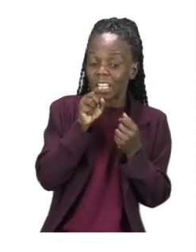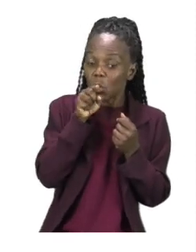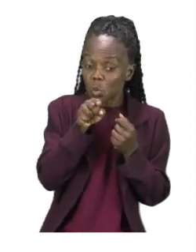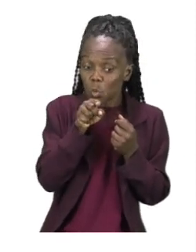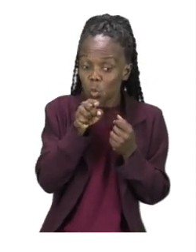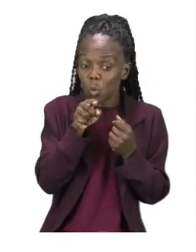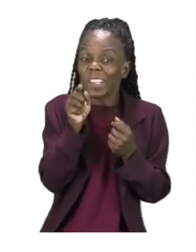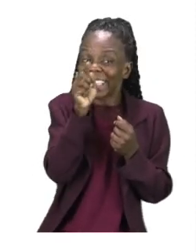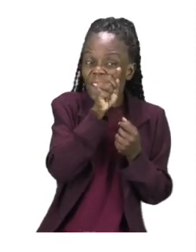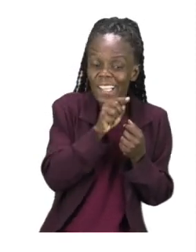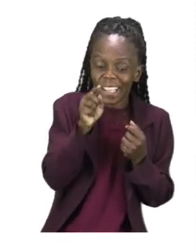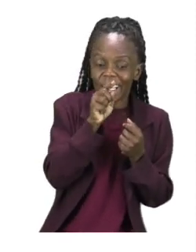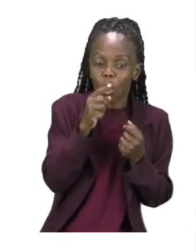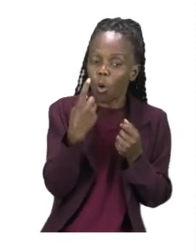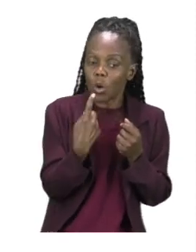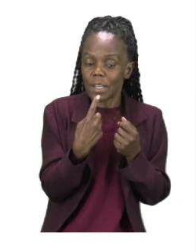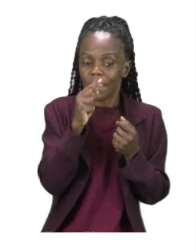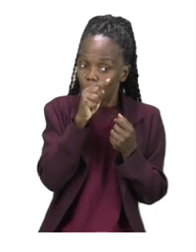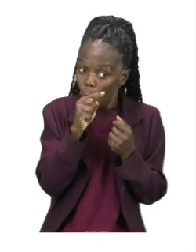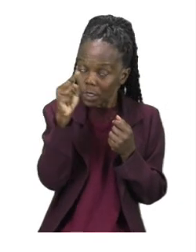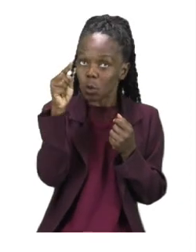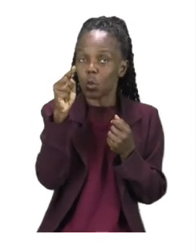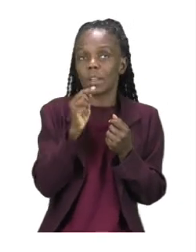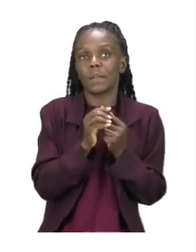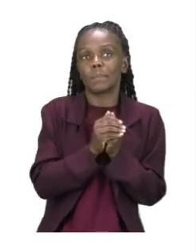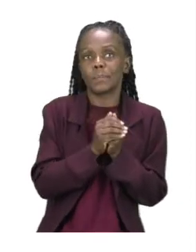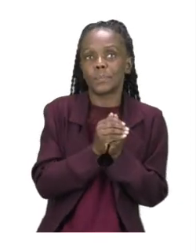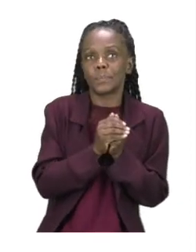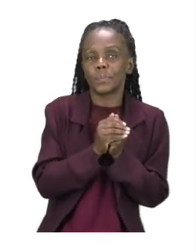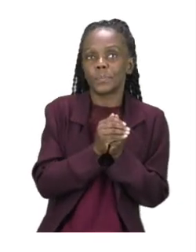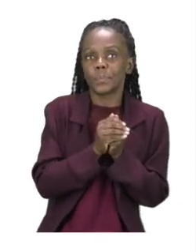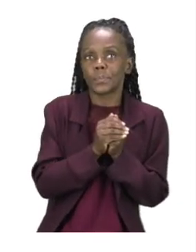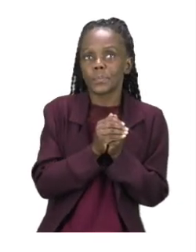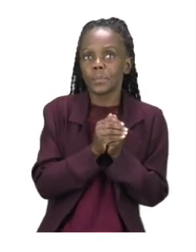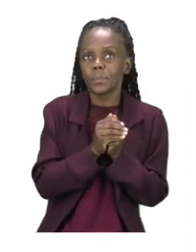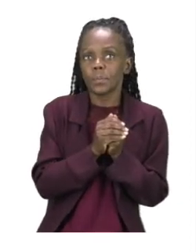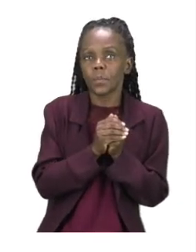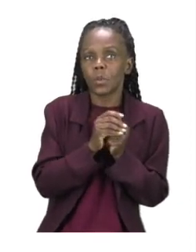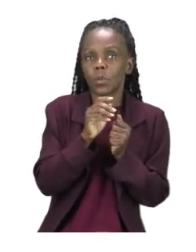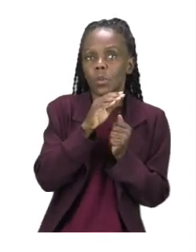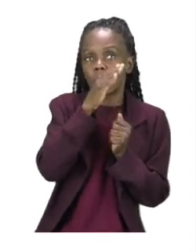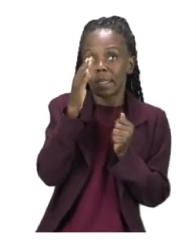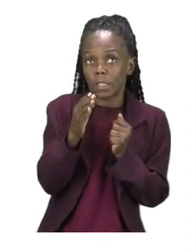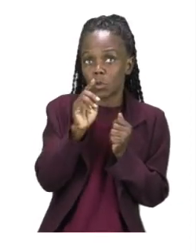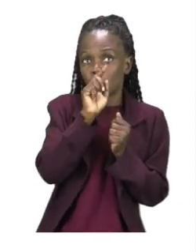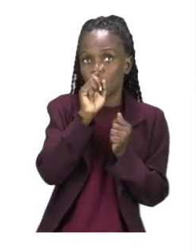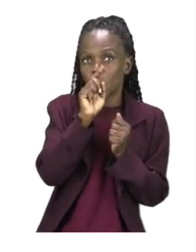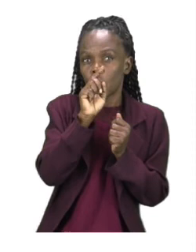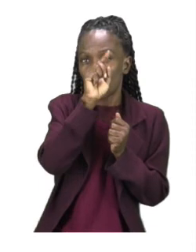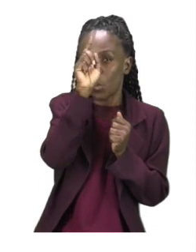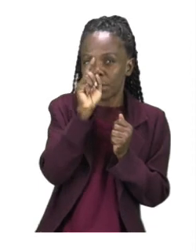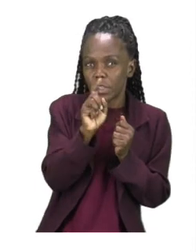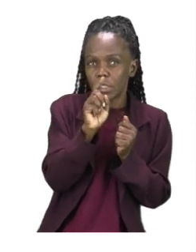only going to read for you. The next question is what? What?